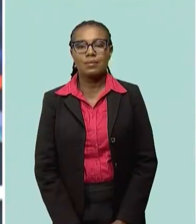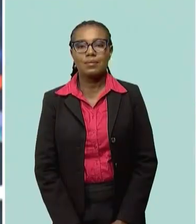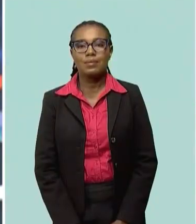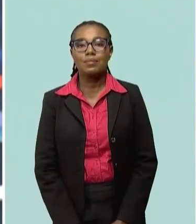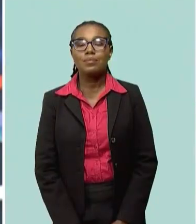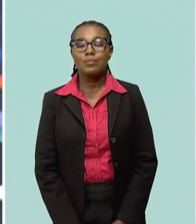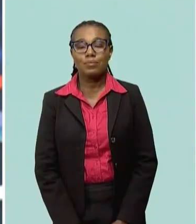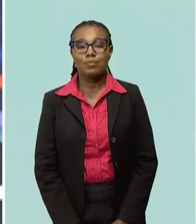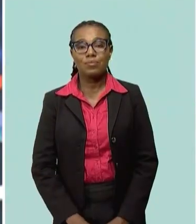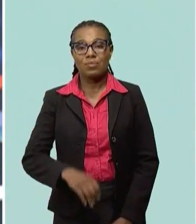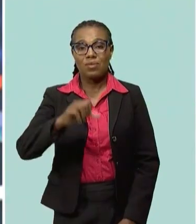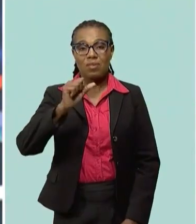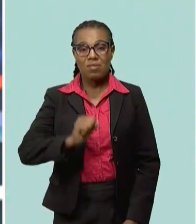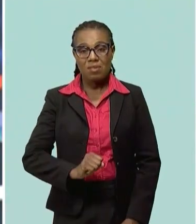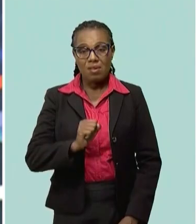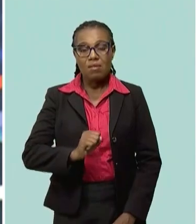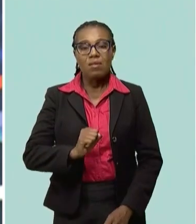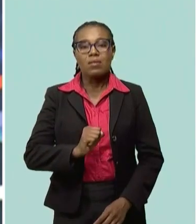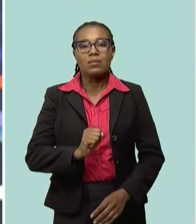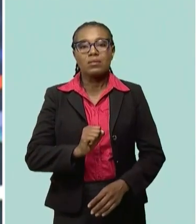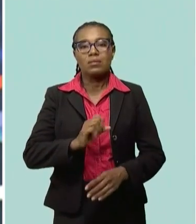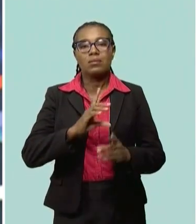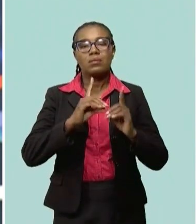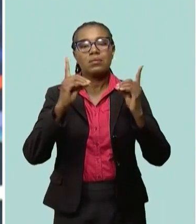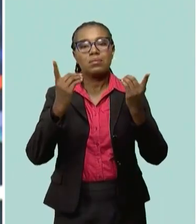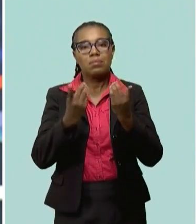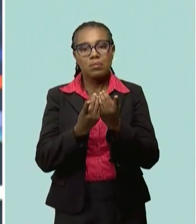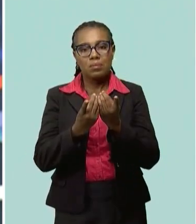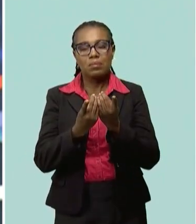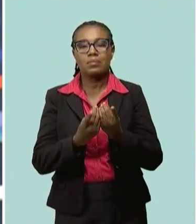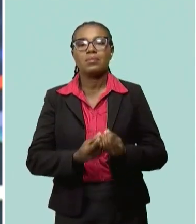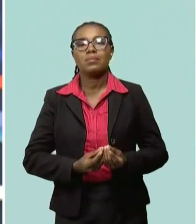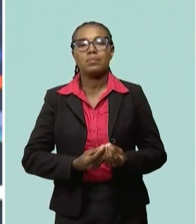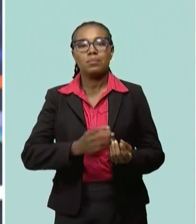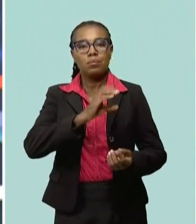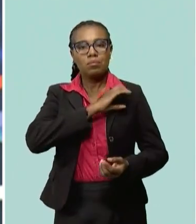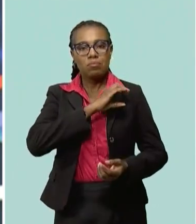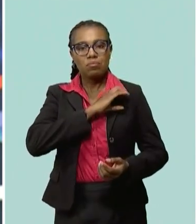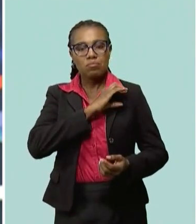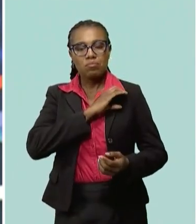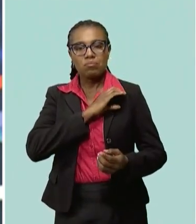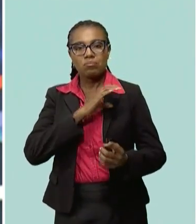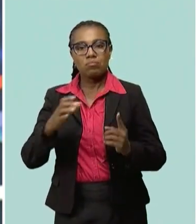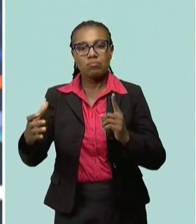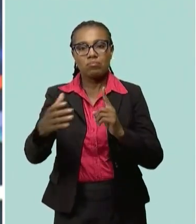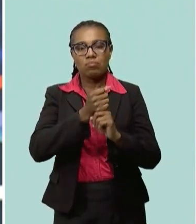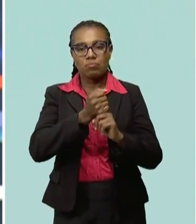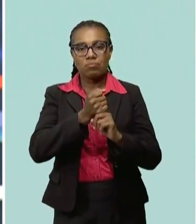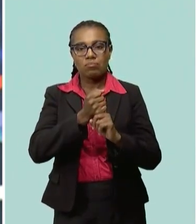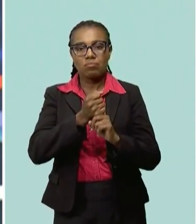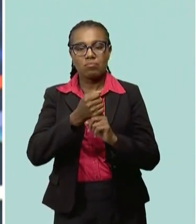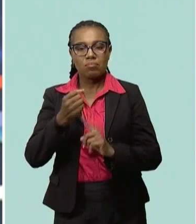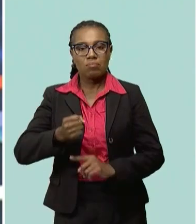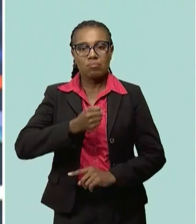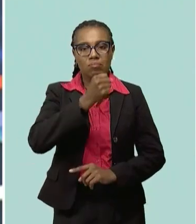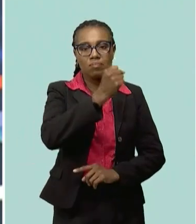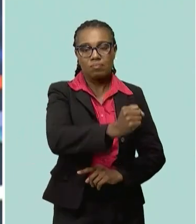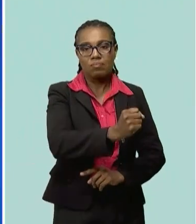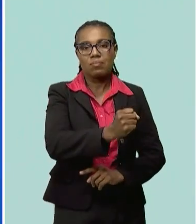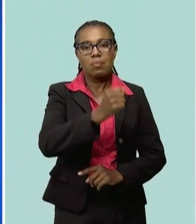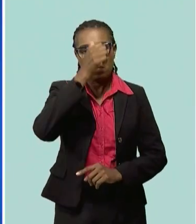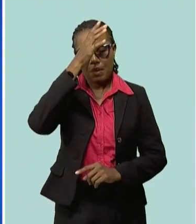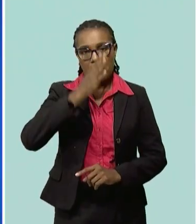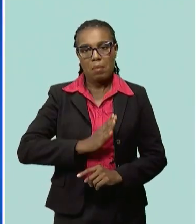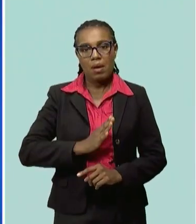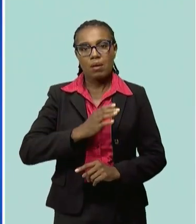The Southern Criminal Investigation Department of the Barbados Police Service has arrested and formally charged